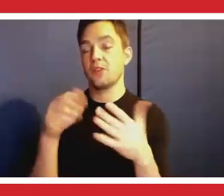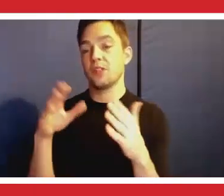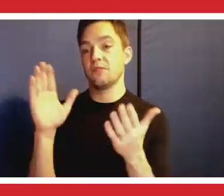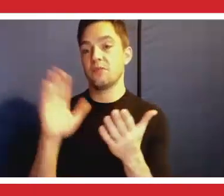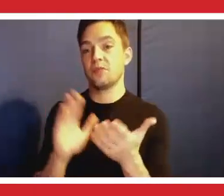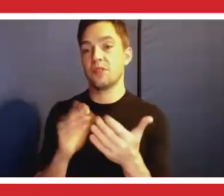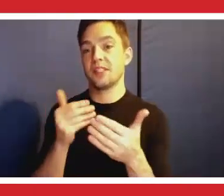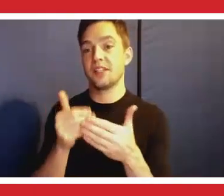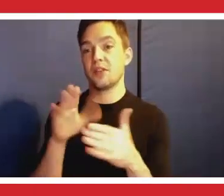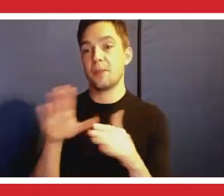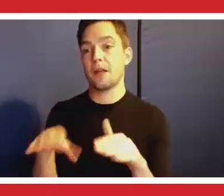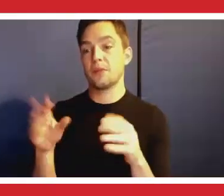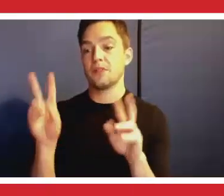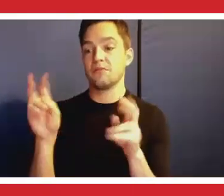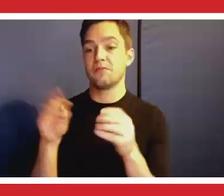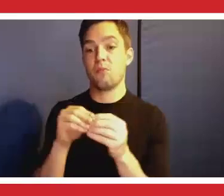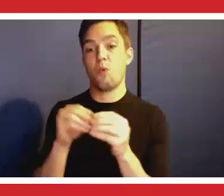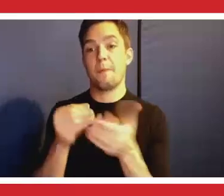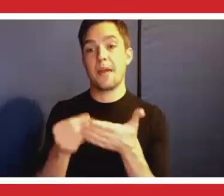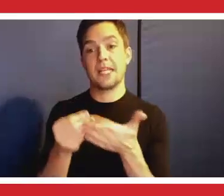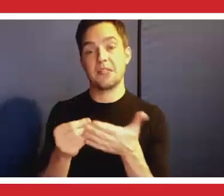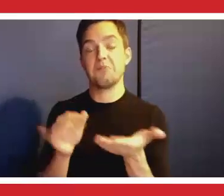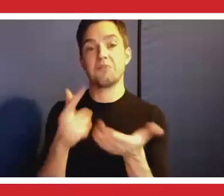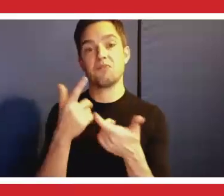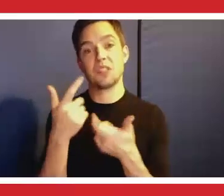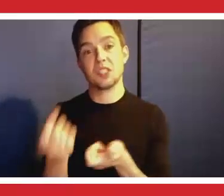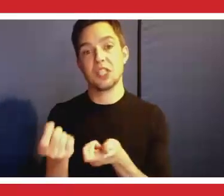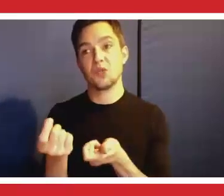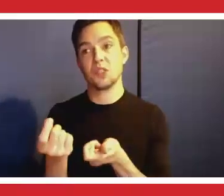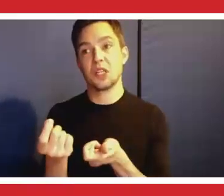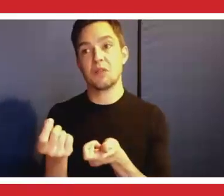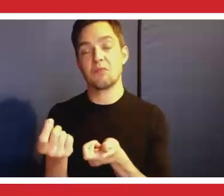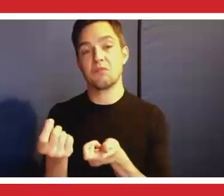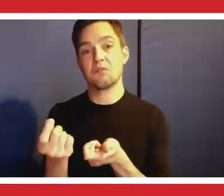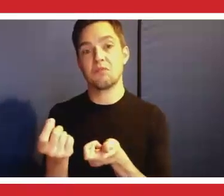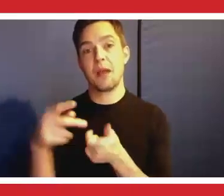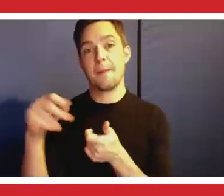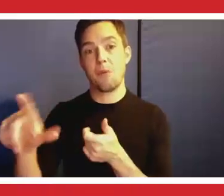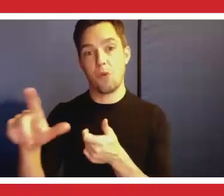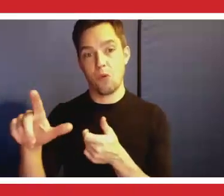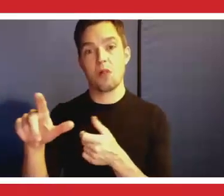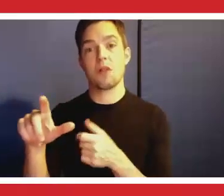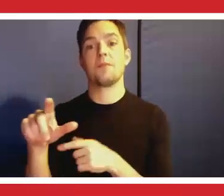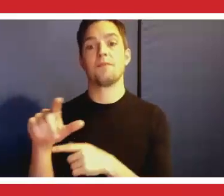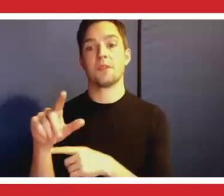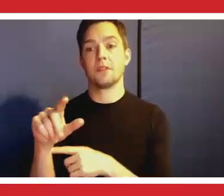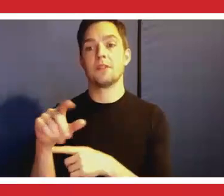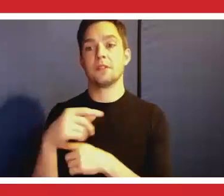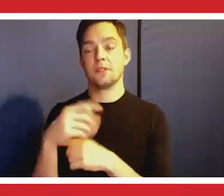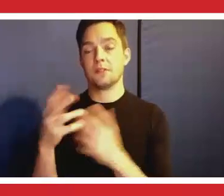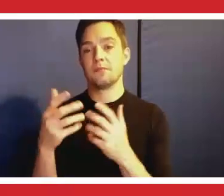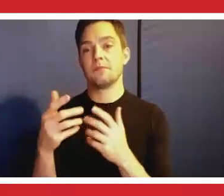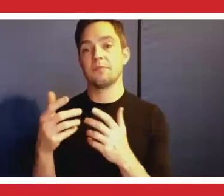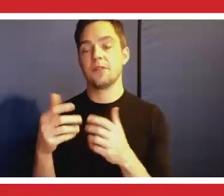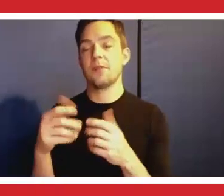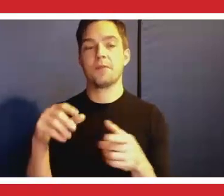money. So that's quite an interesting poll to be cracking on with. Amir, I'm going